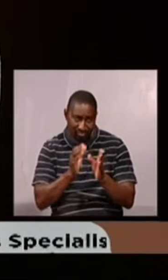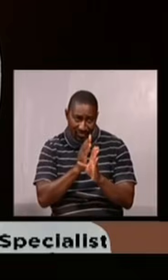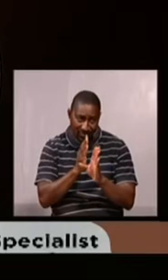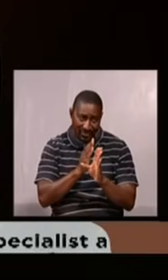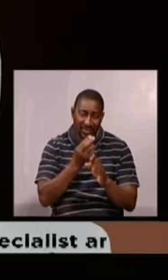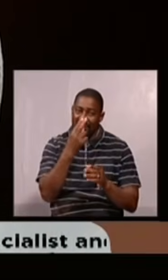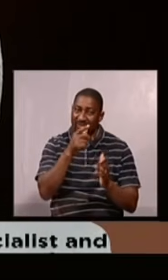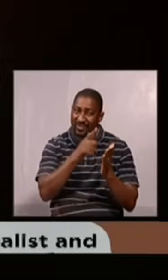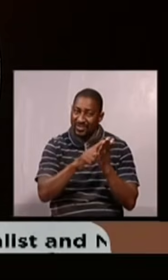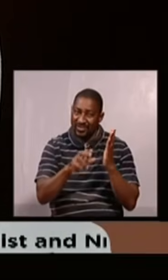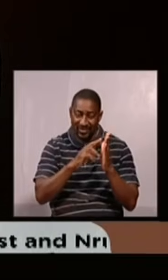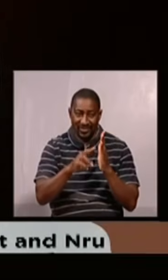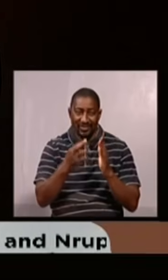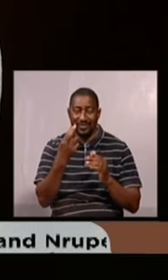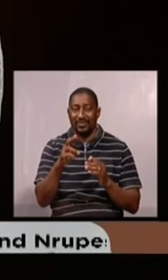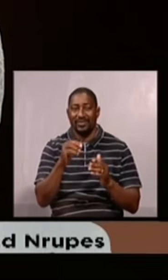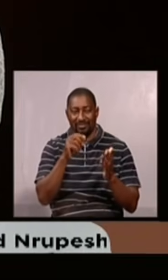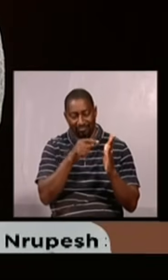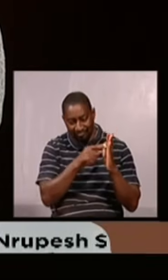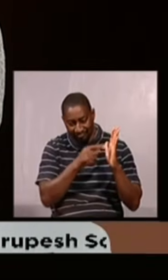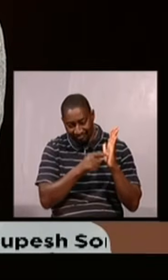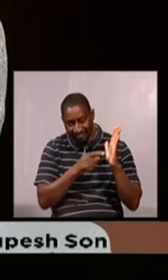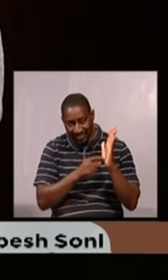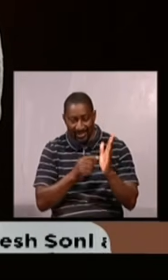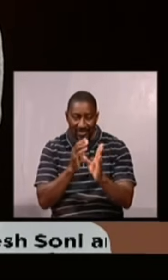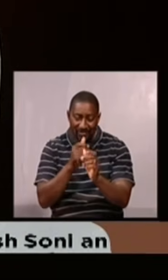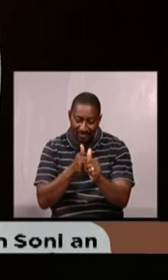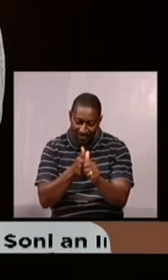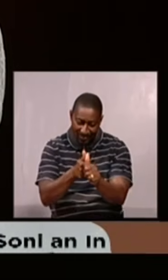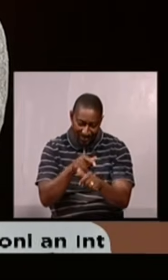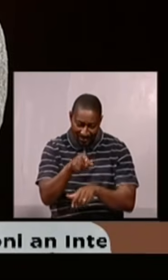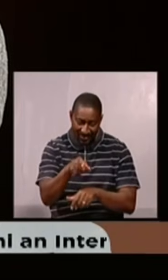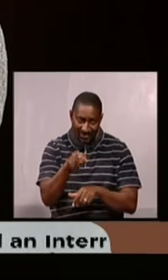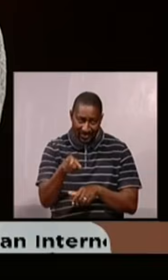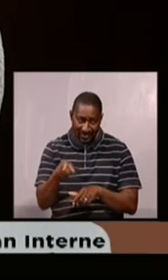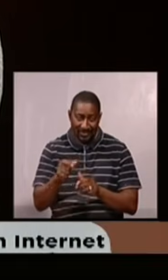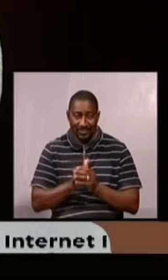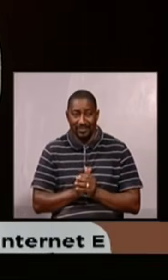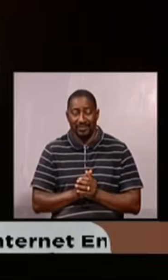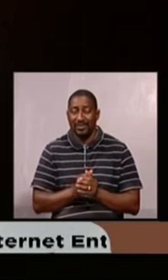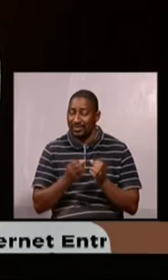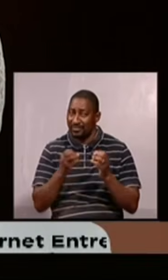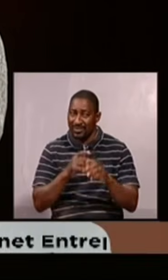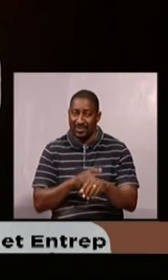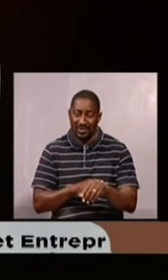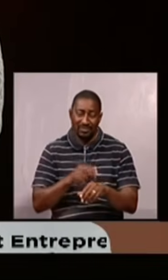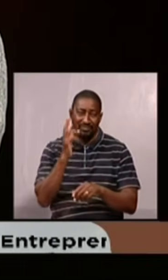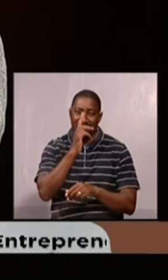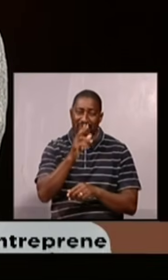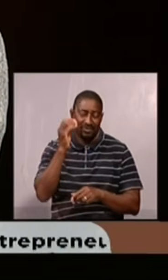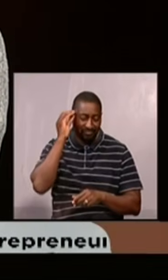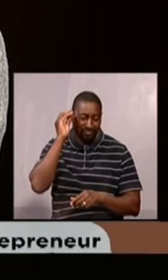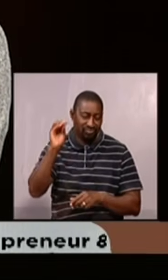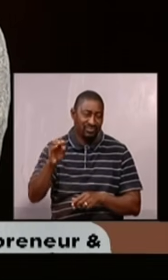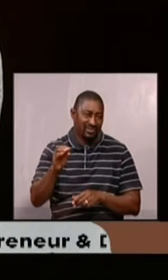not regulations, not gazetted, but just general guidelines. So at least people know what to do and what not to do, because a lot of times it's ignorance. They just don't